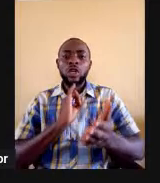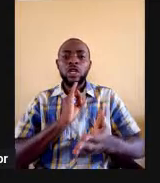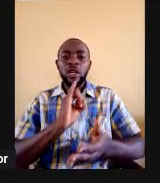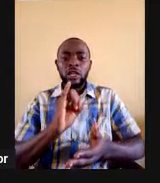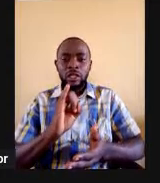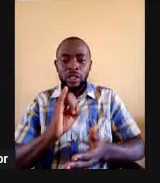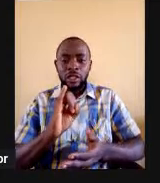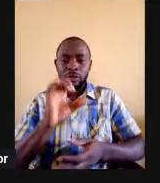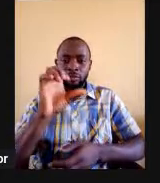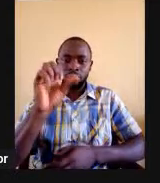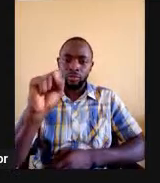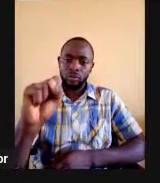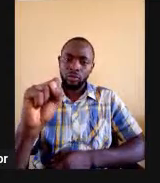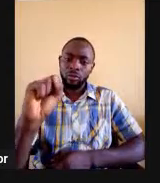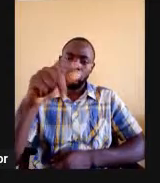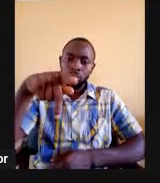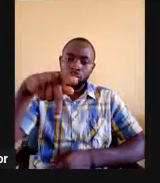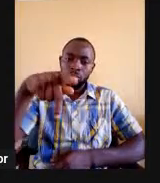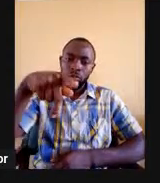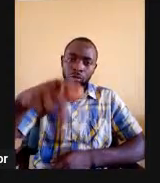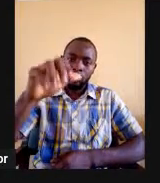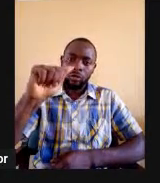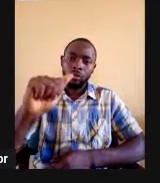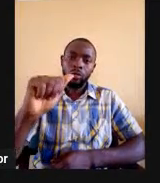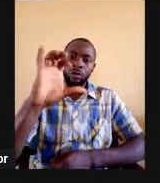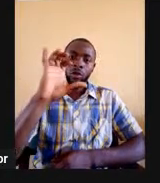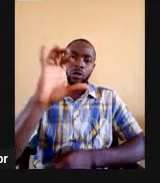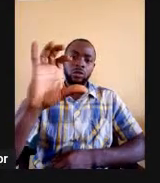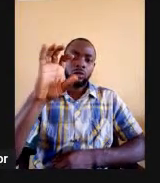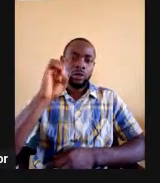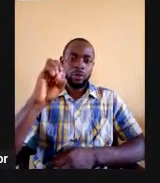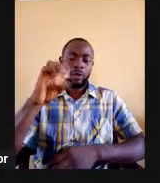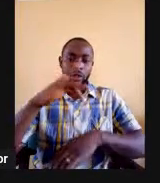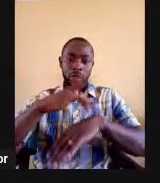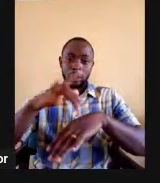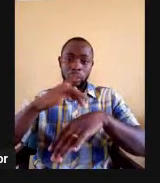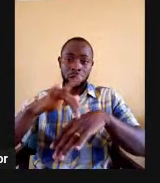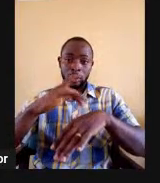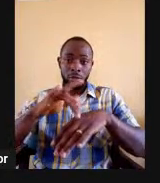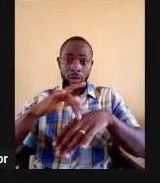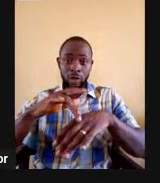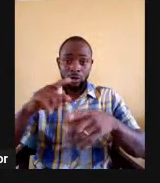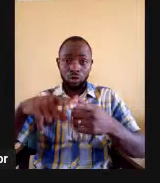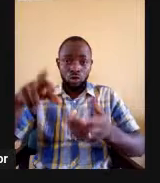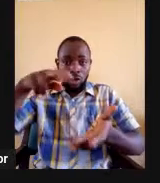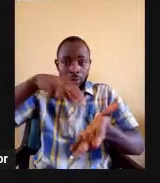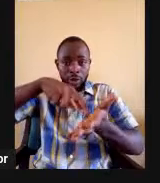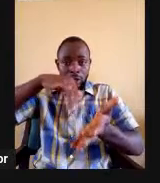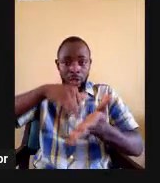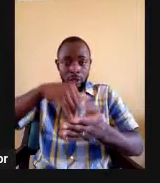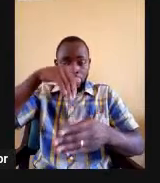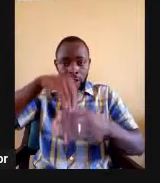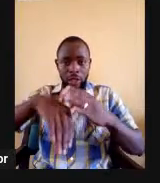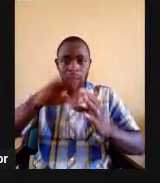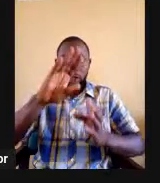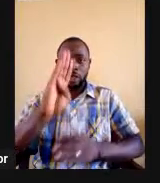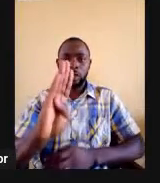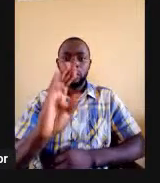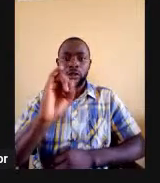So the first rule is to represent space in binary. Space is represented